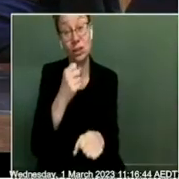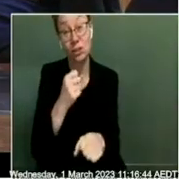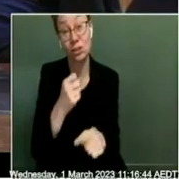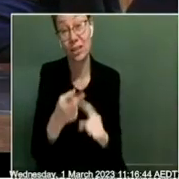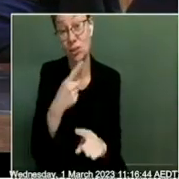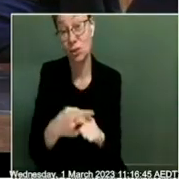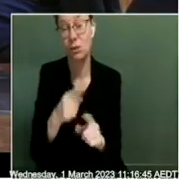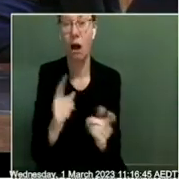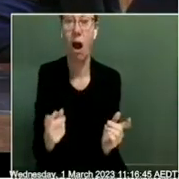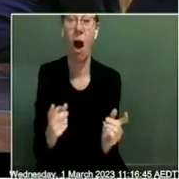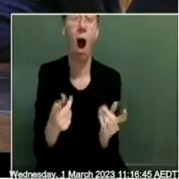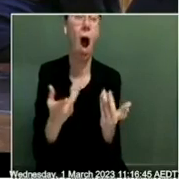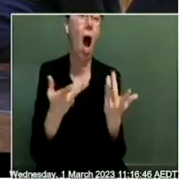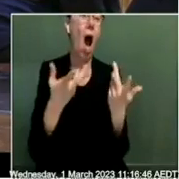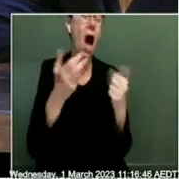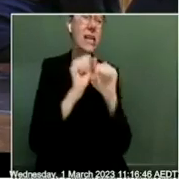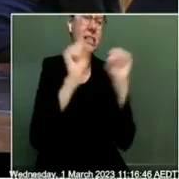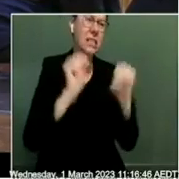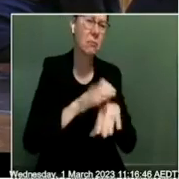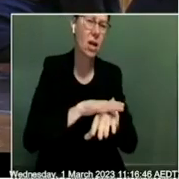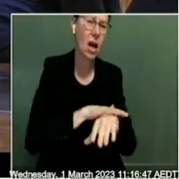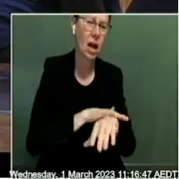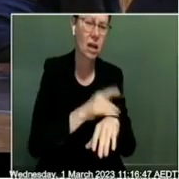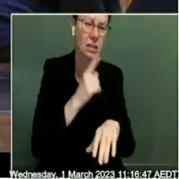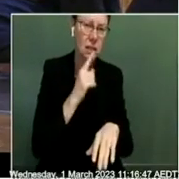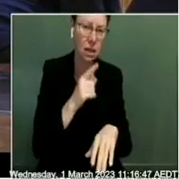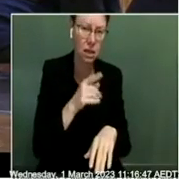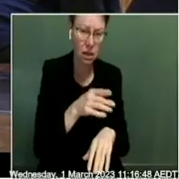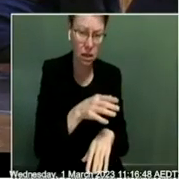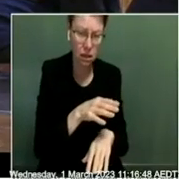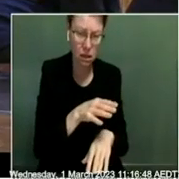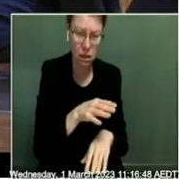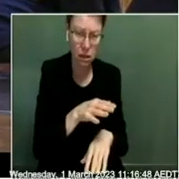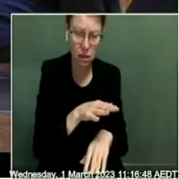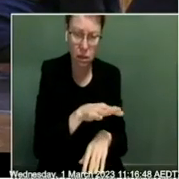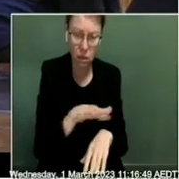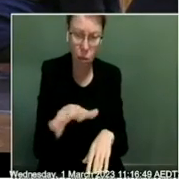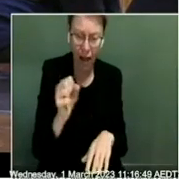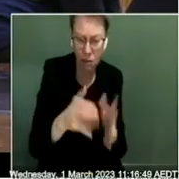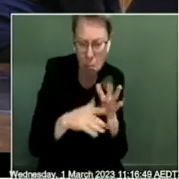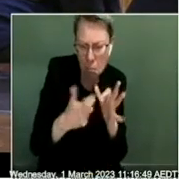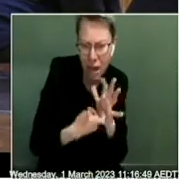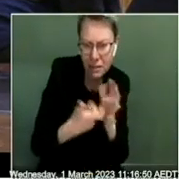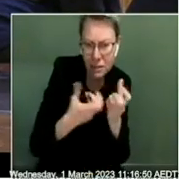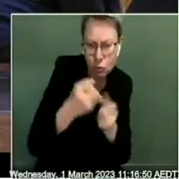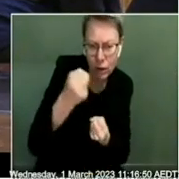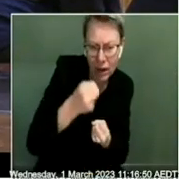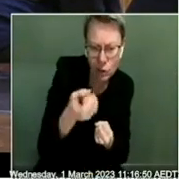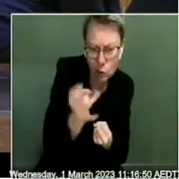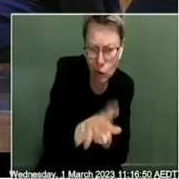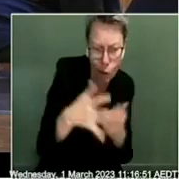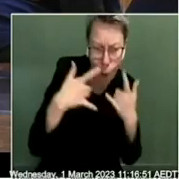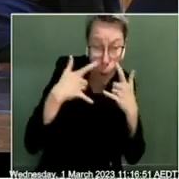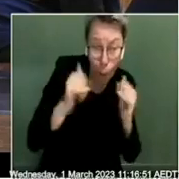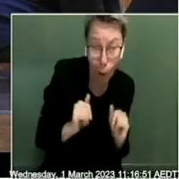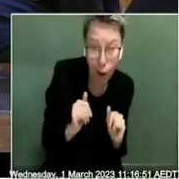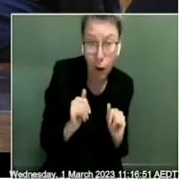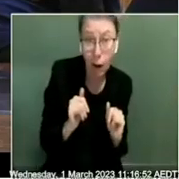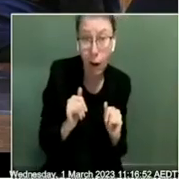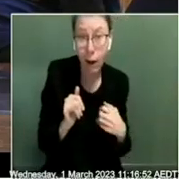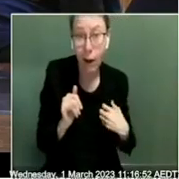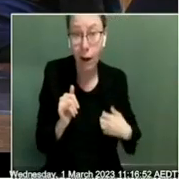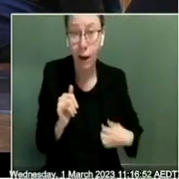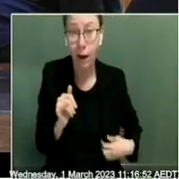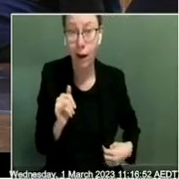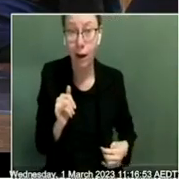haven't you fellas all got master's degrees? Aren't you all frigging lawyers? And yous are setting yourselves up for your $1 million super and all,